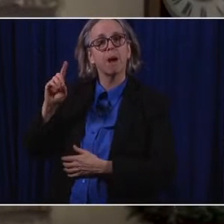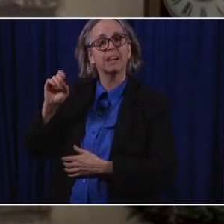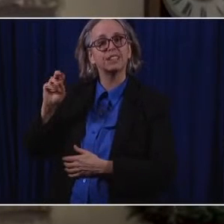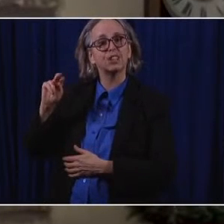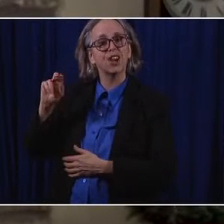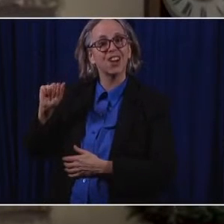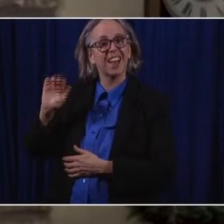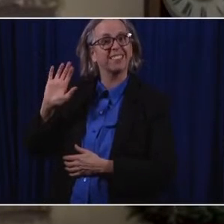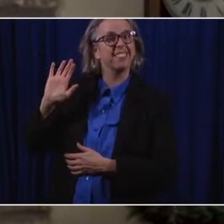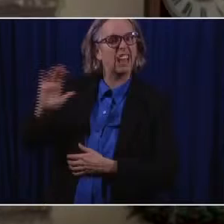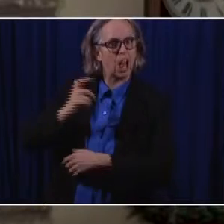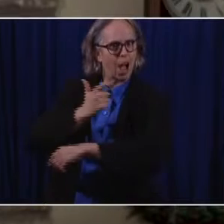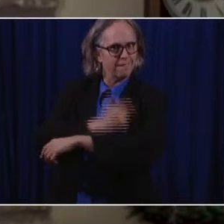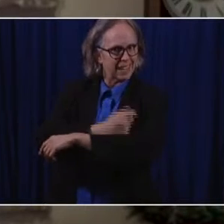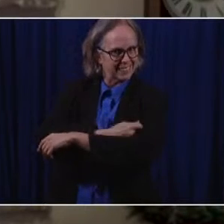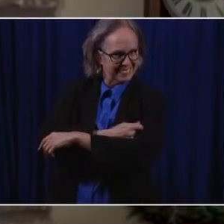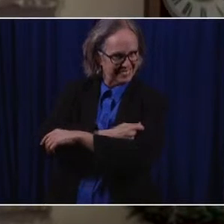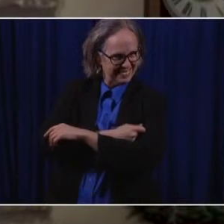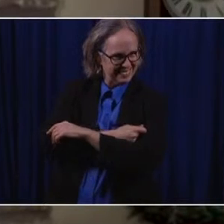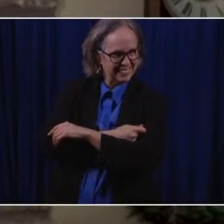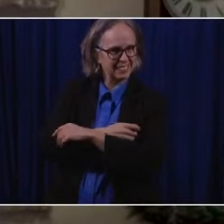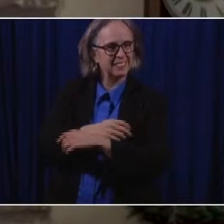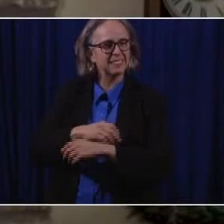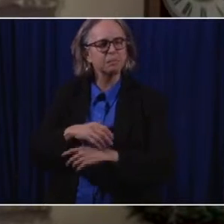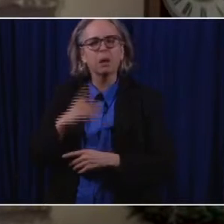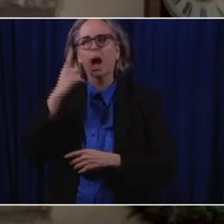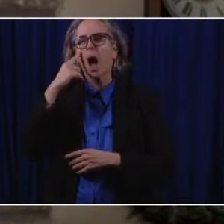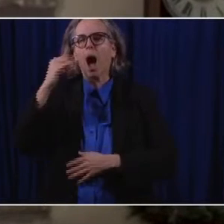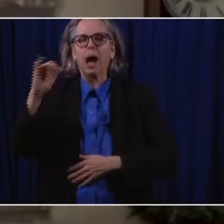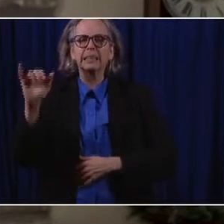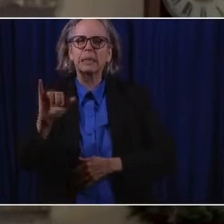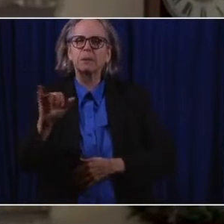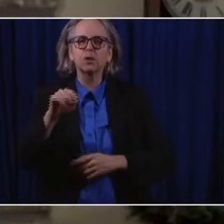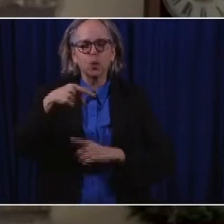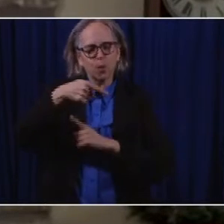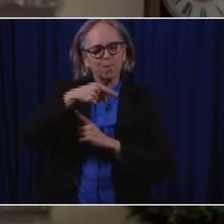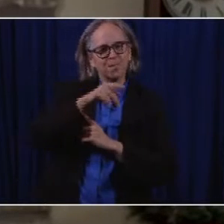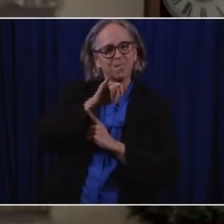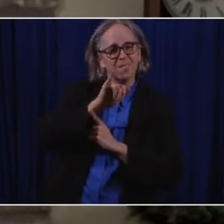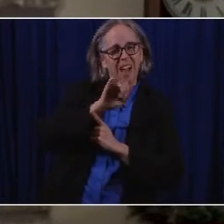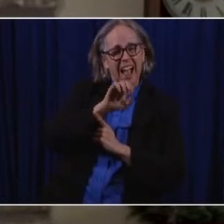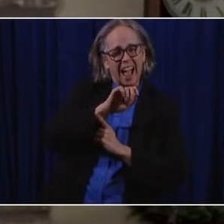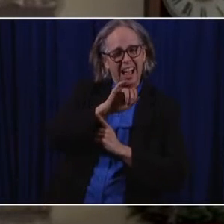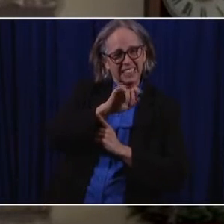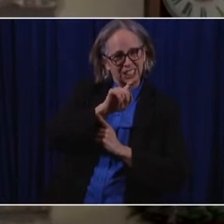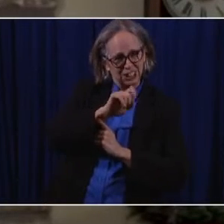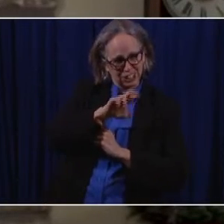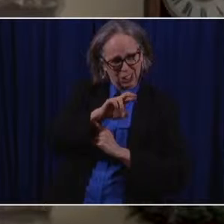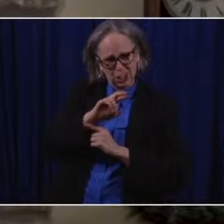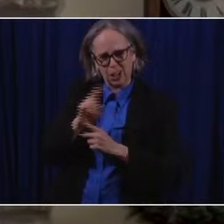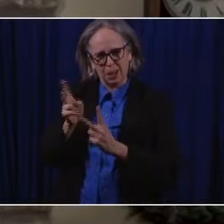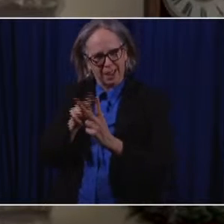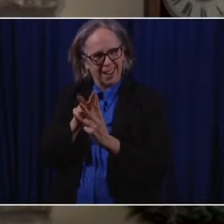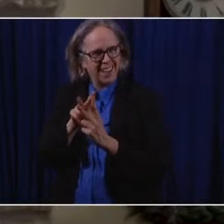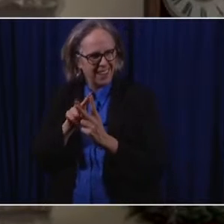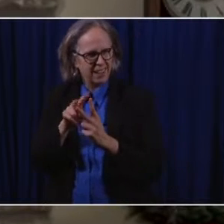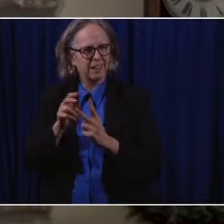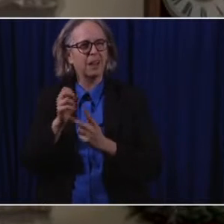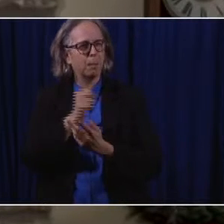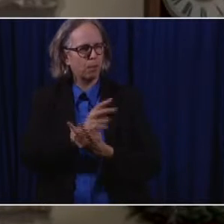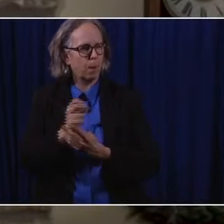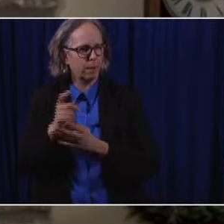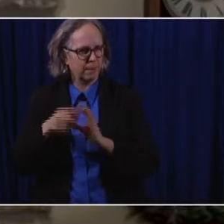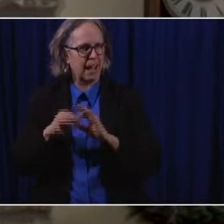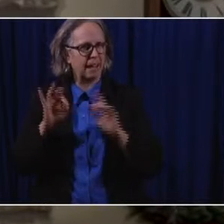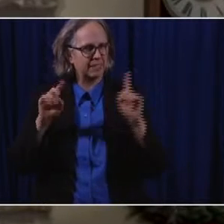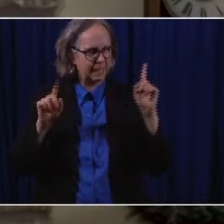which is similar to what Pfizer was granted. The FDA is expected to meet later this week to issue